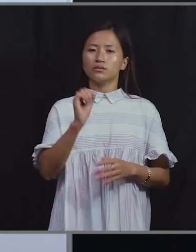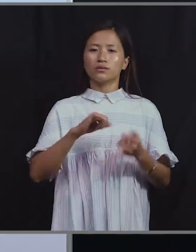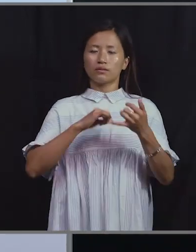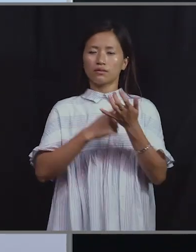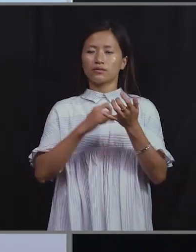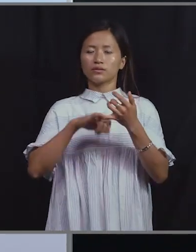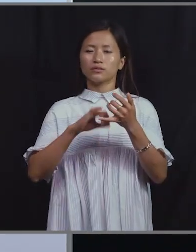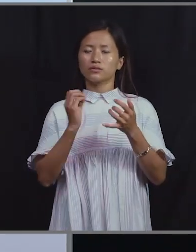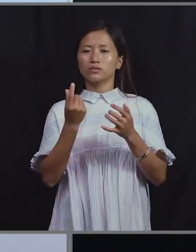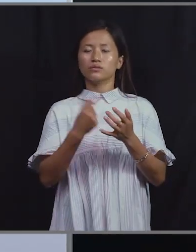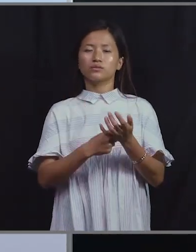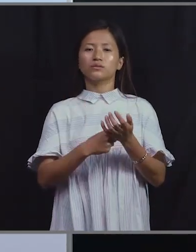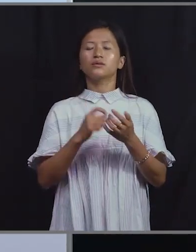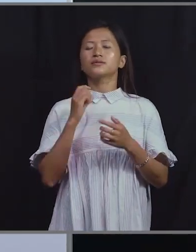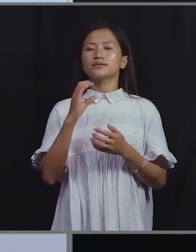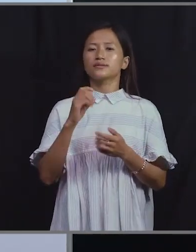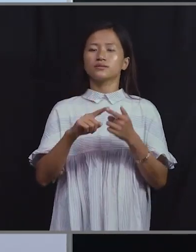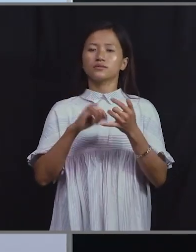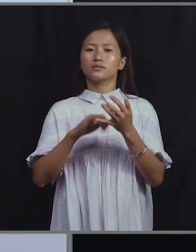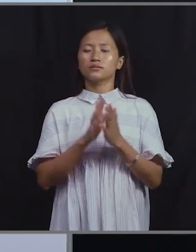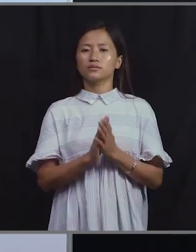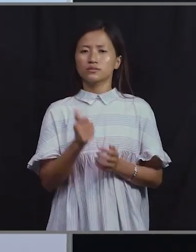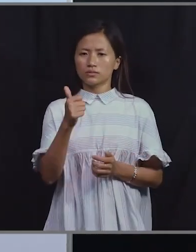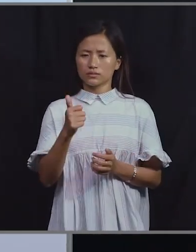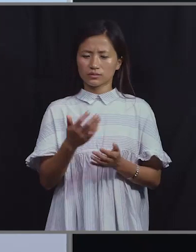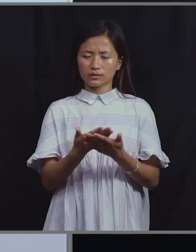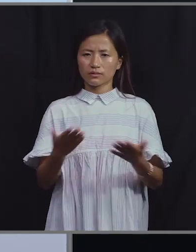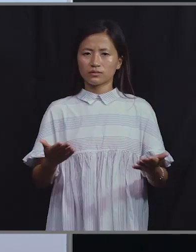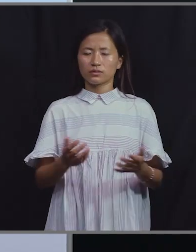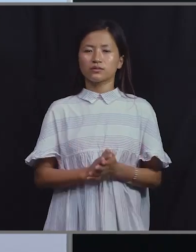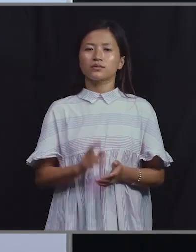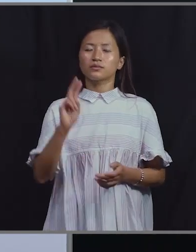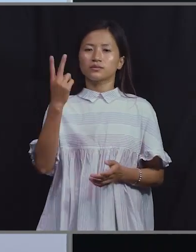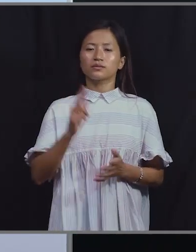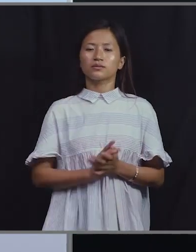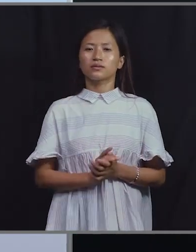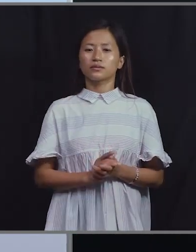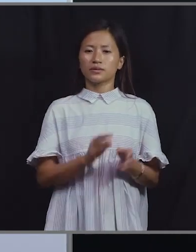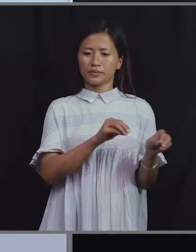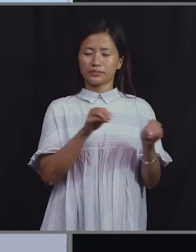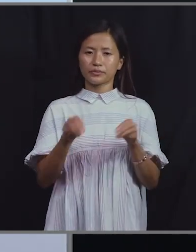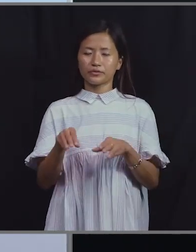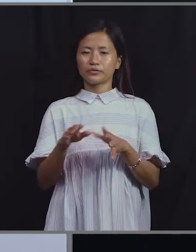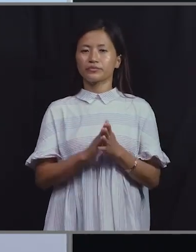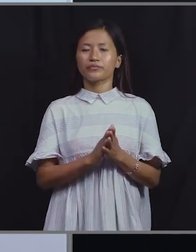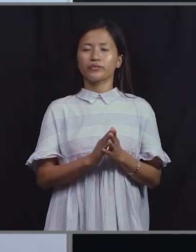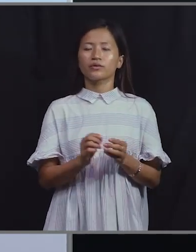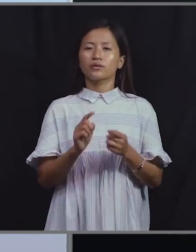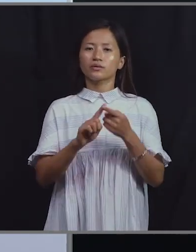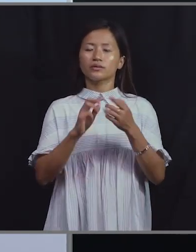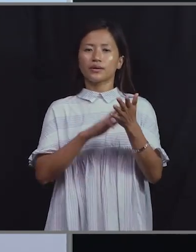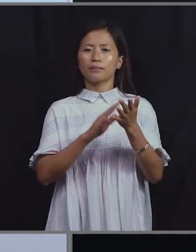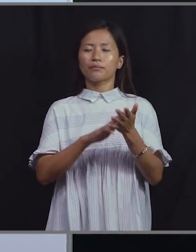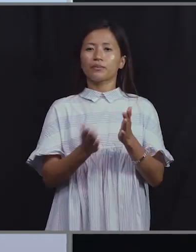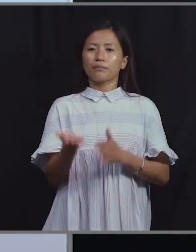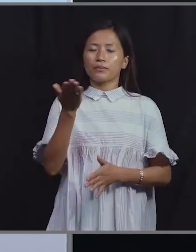resources, maybe their economic, their goods, commodities, or minerals. All right. Second, improved technology from the developed